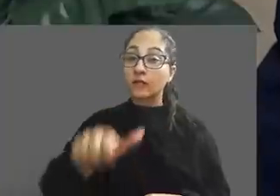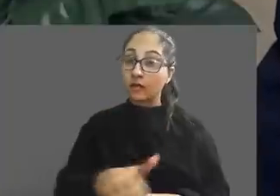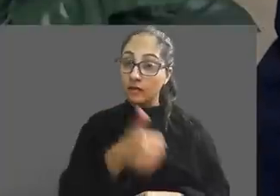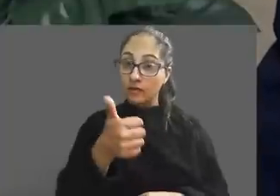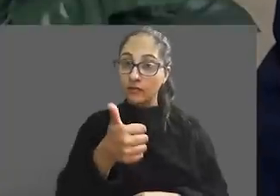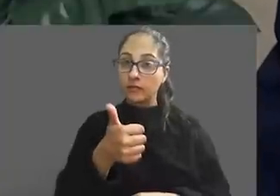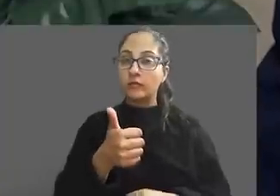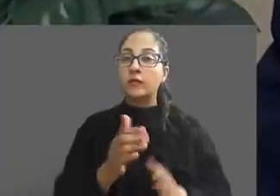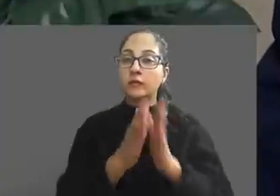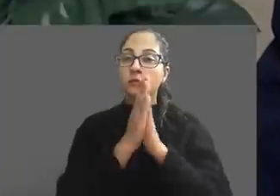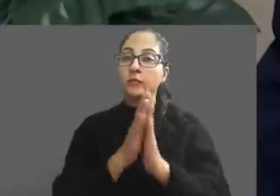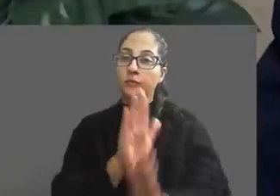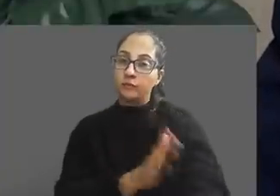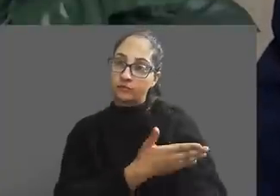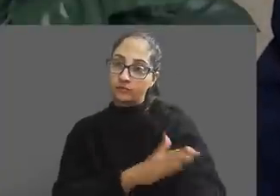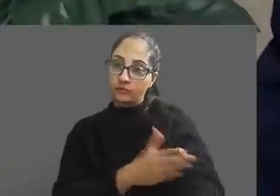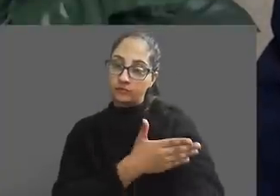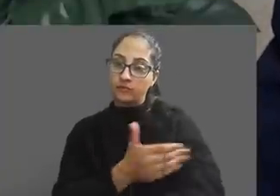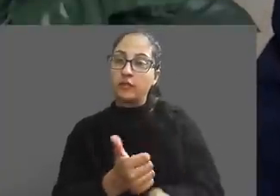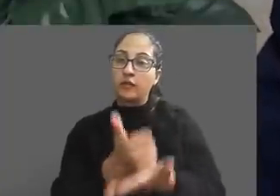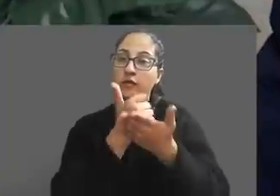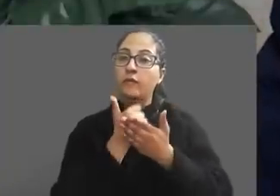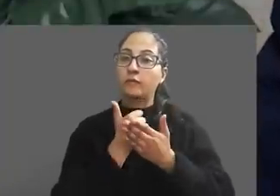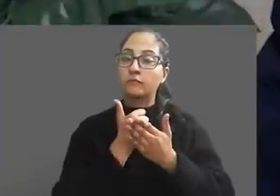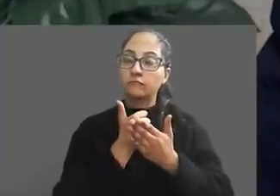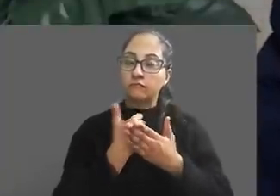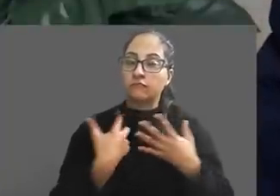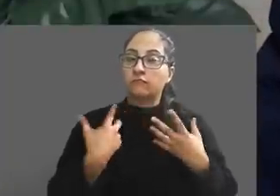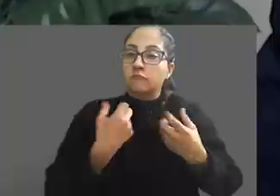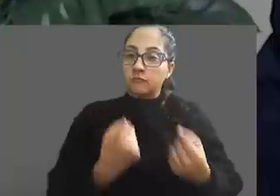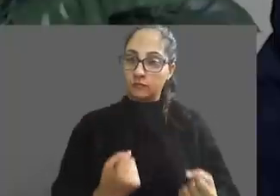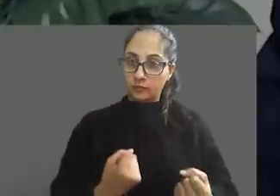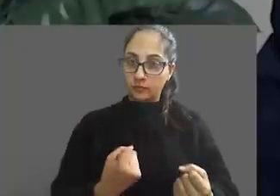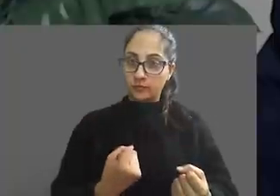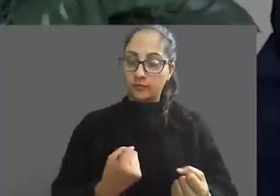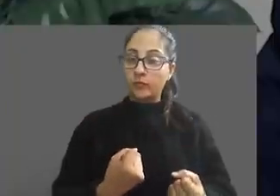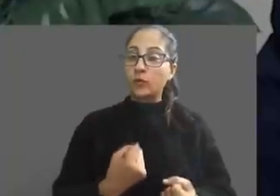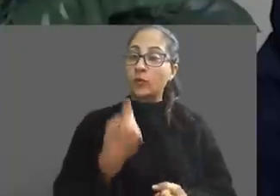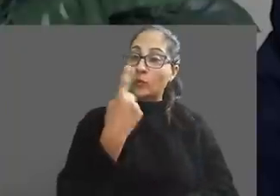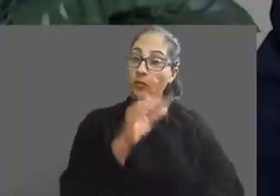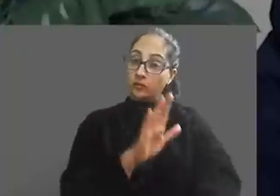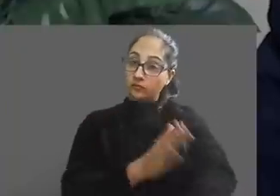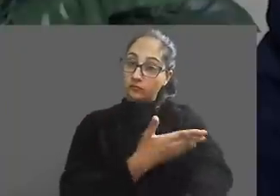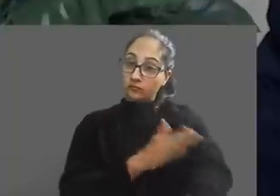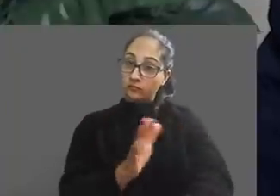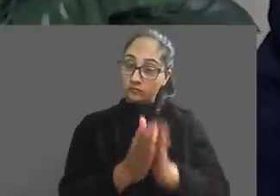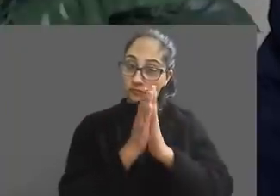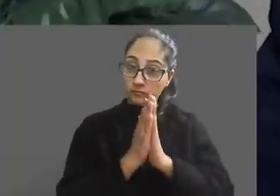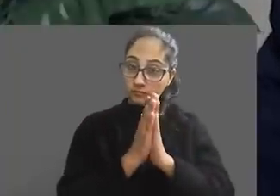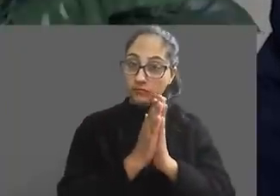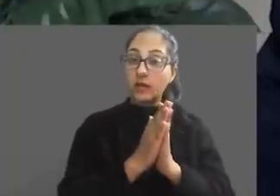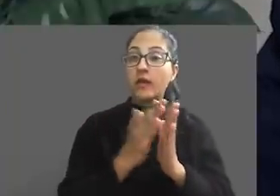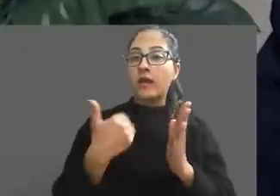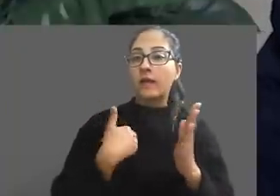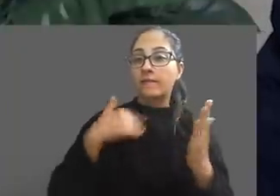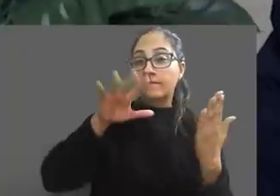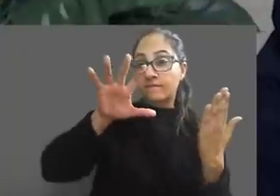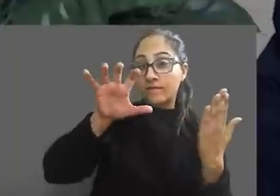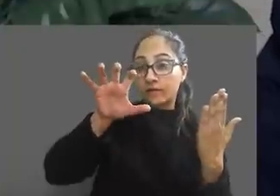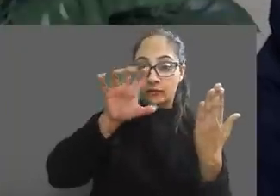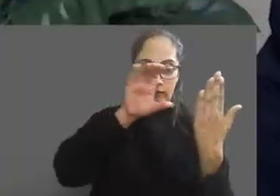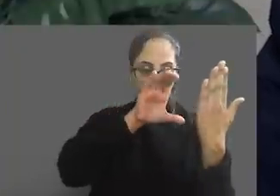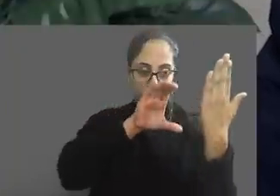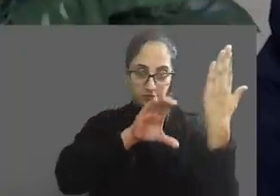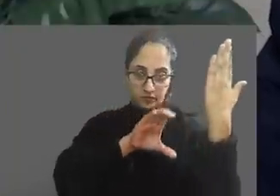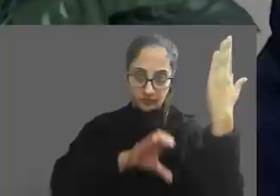However, today I want to focus on a particularly important Jamaati practice that has helped us through times of crisis and